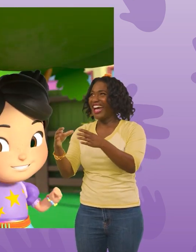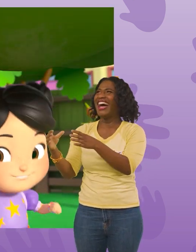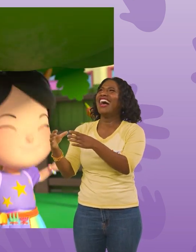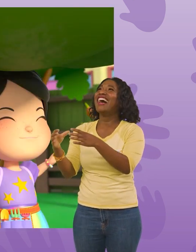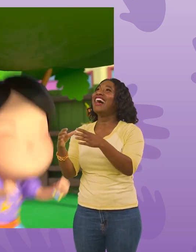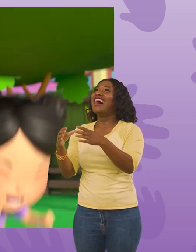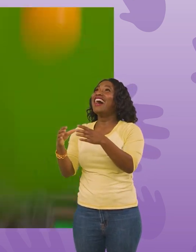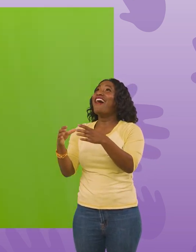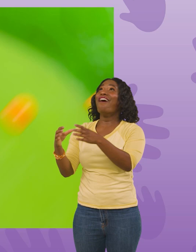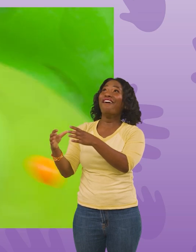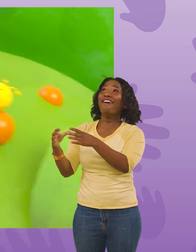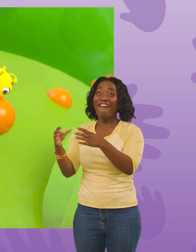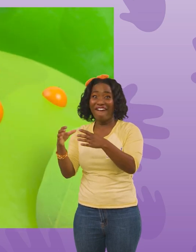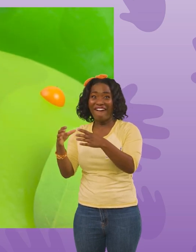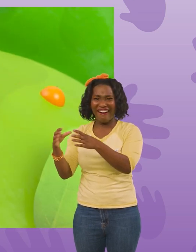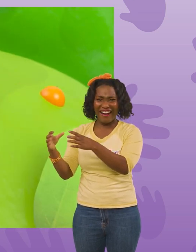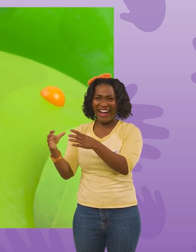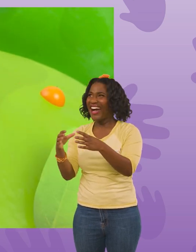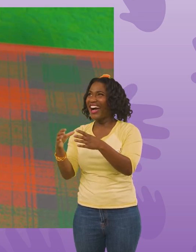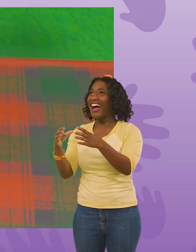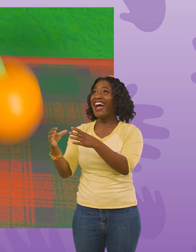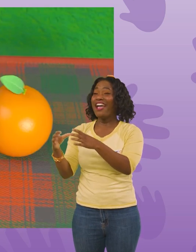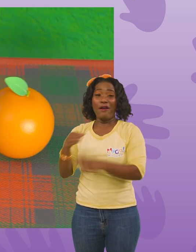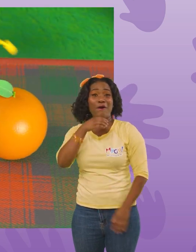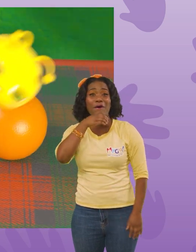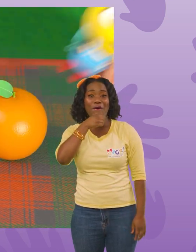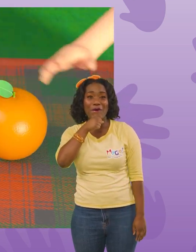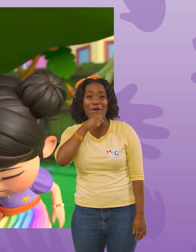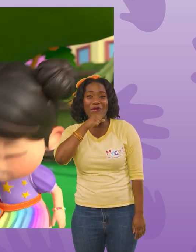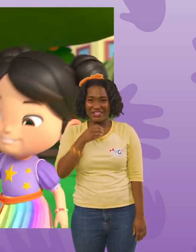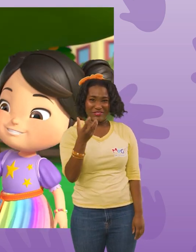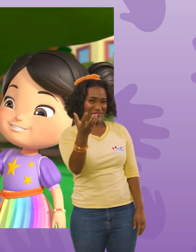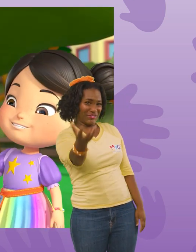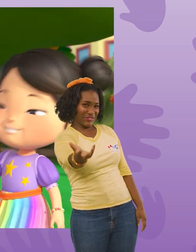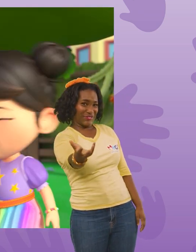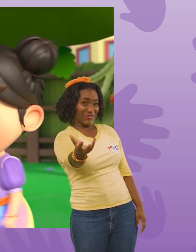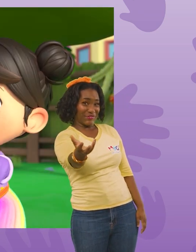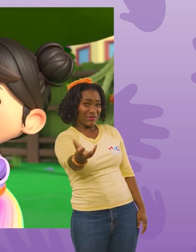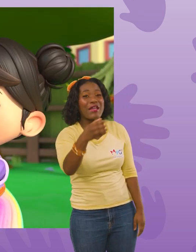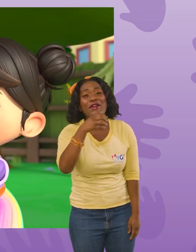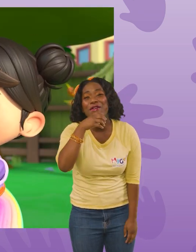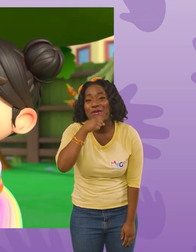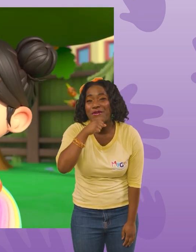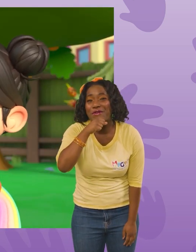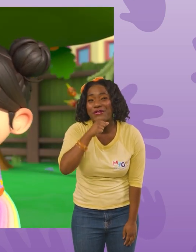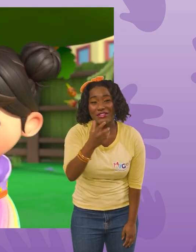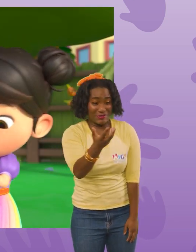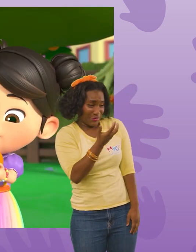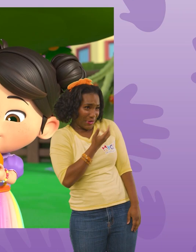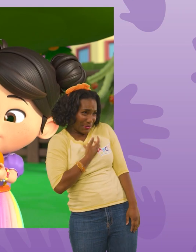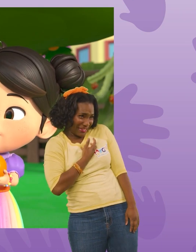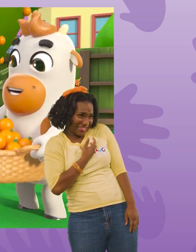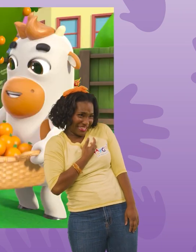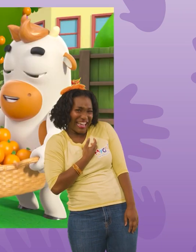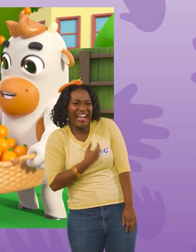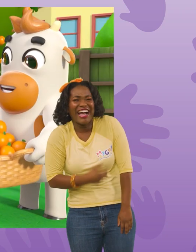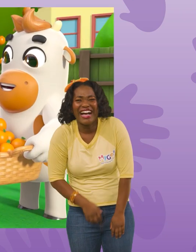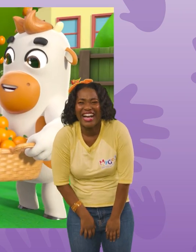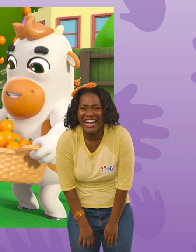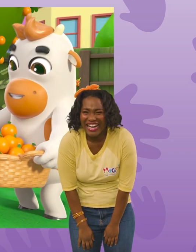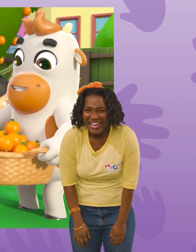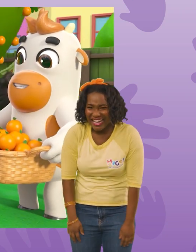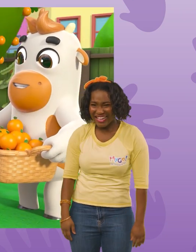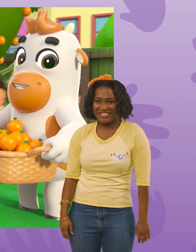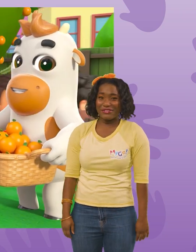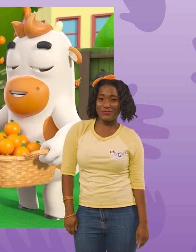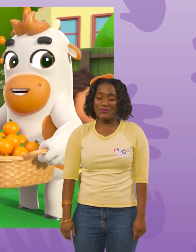the tree. Shake, shake the tree. An orange for you. An orange for me.